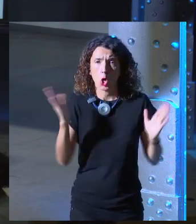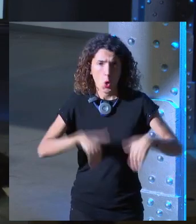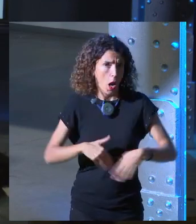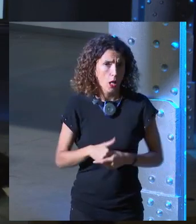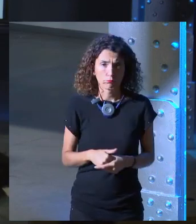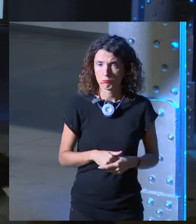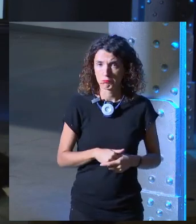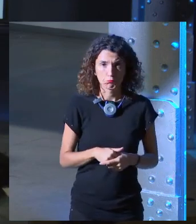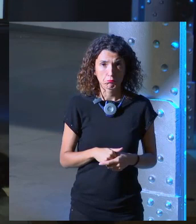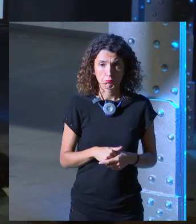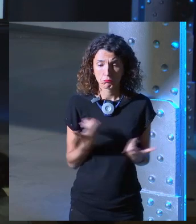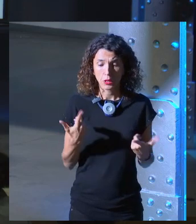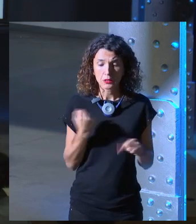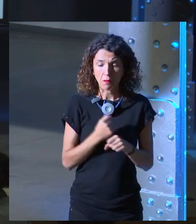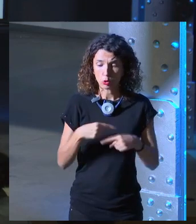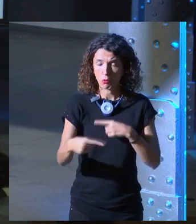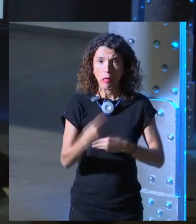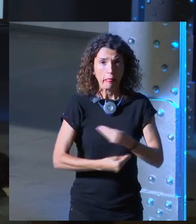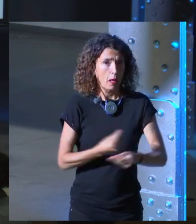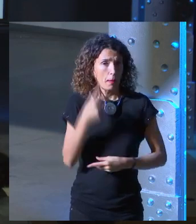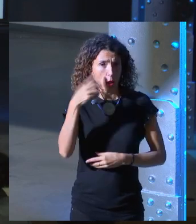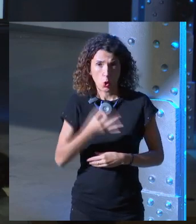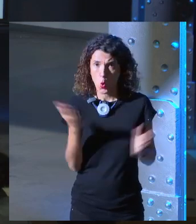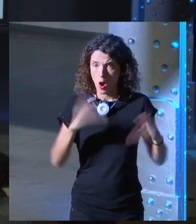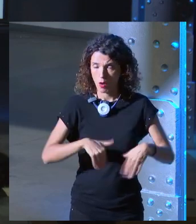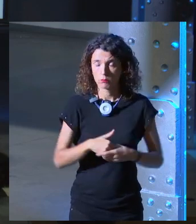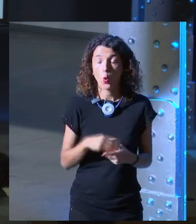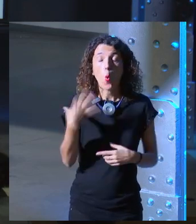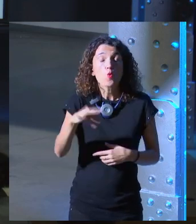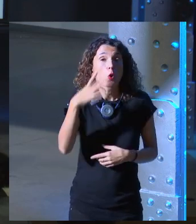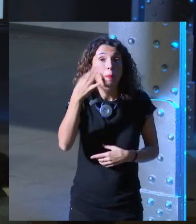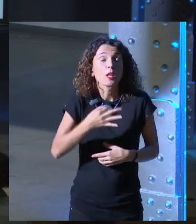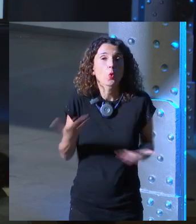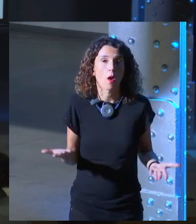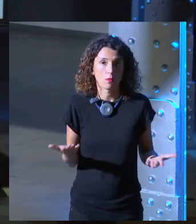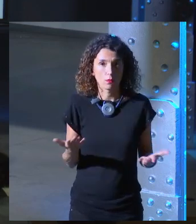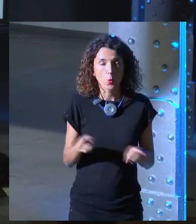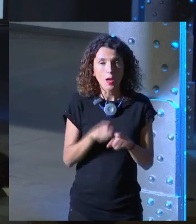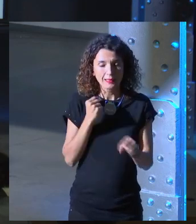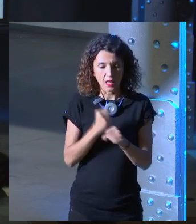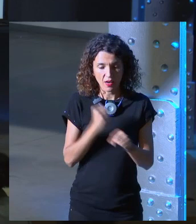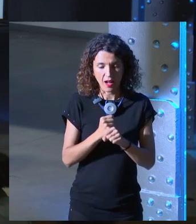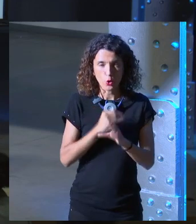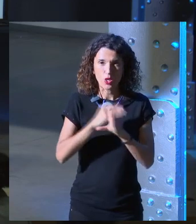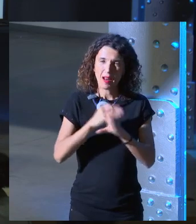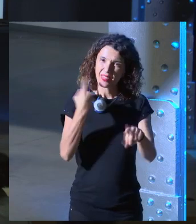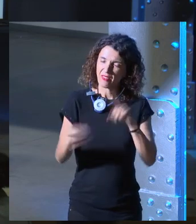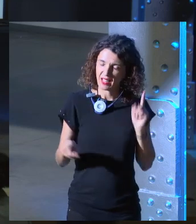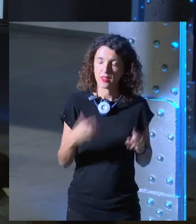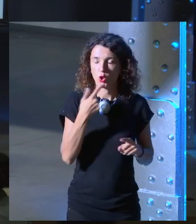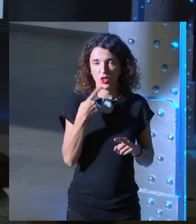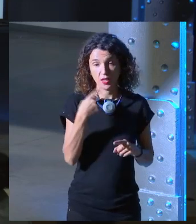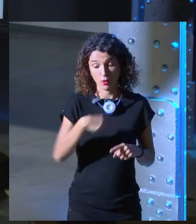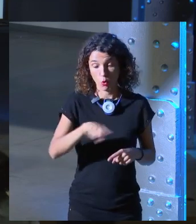work, not at all. The only danger comes when you are working at a different level. And I always say to my